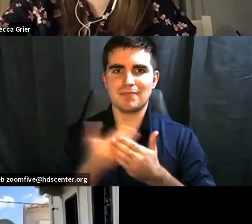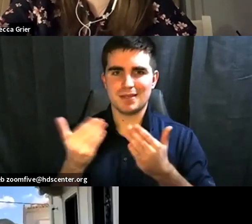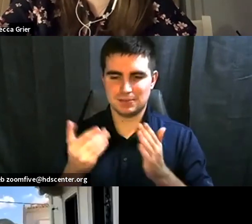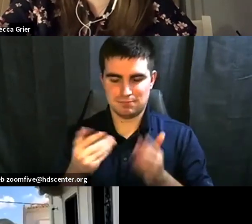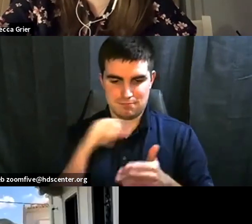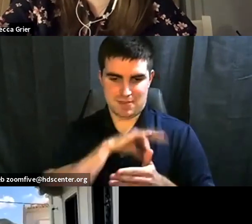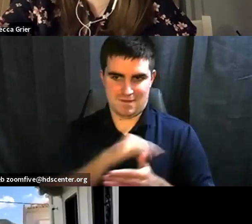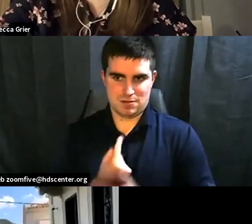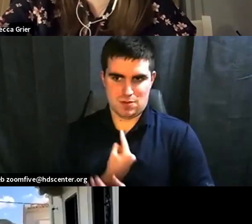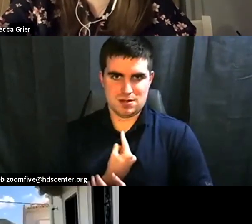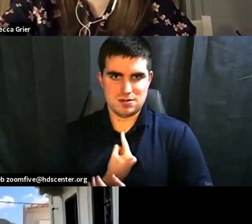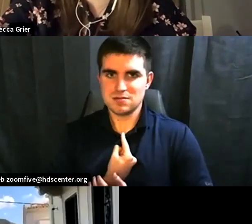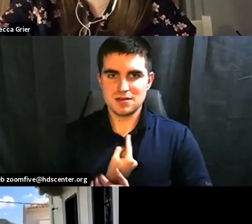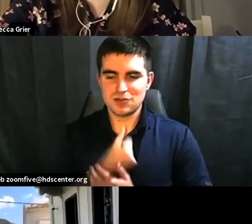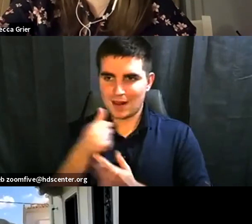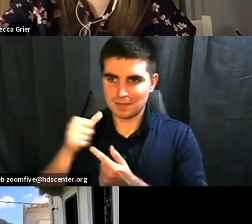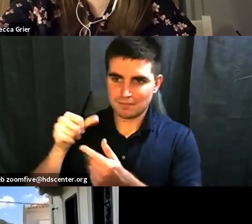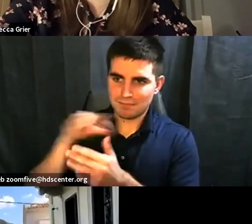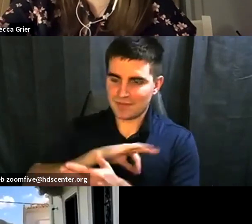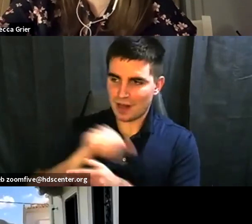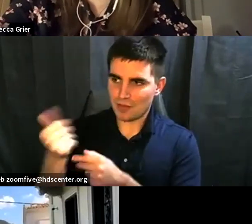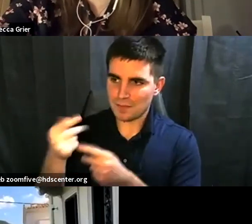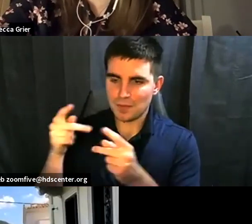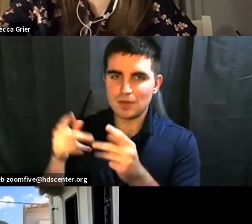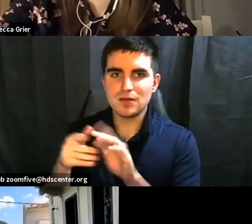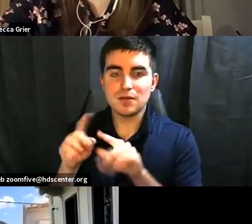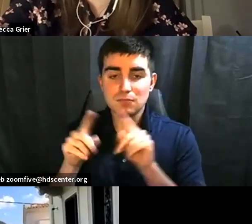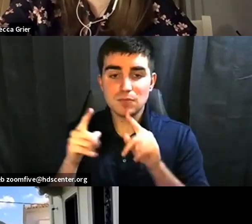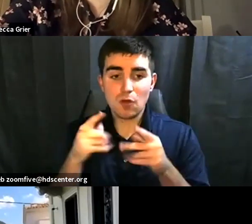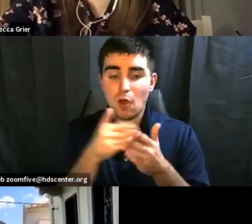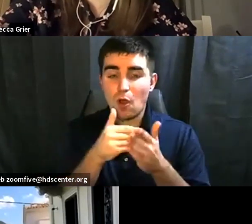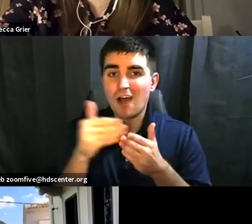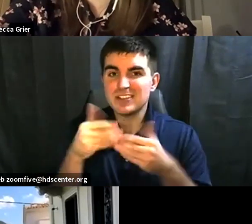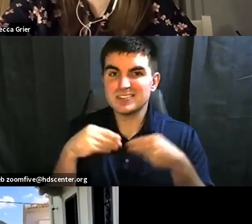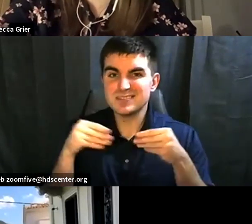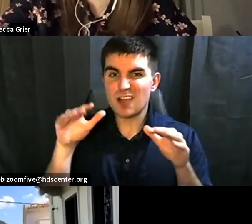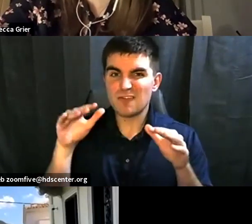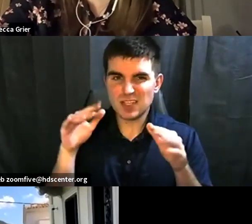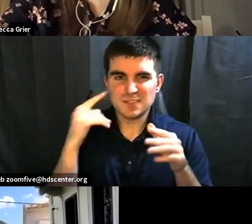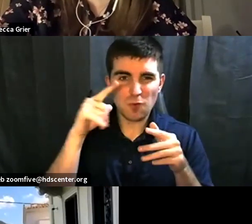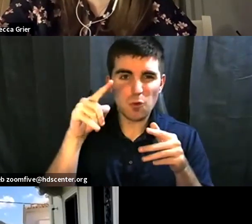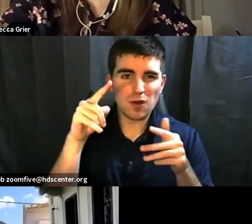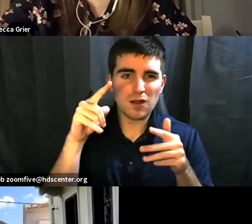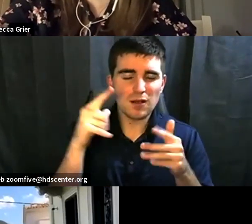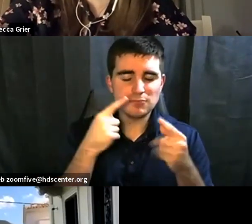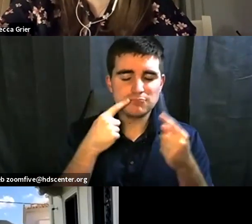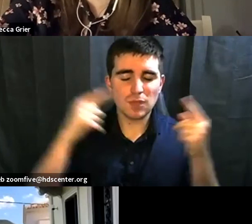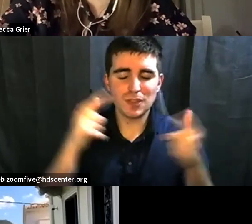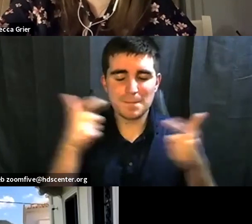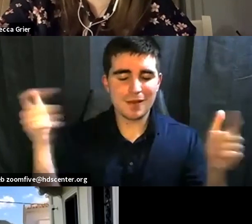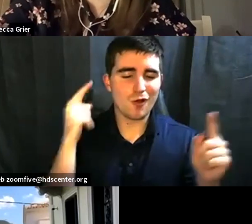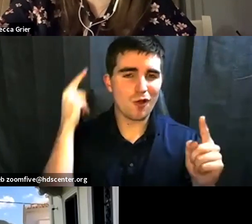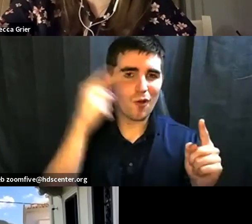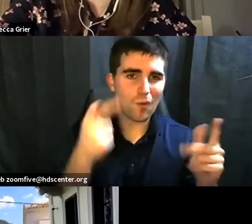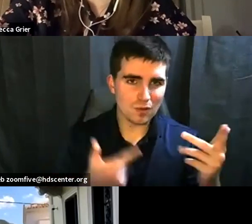and not each other. And they often made sacrifices to accomplish a greater goal. So having that larger goal as